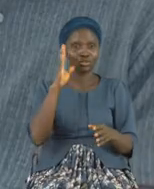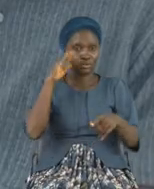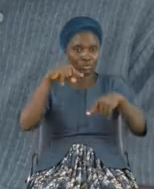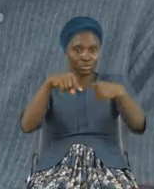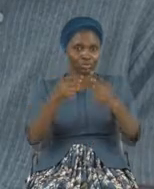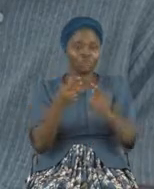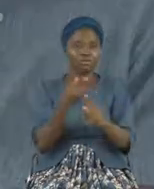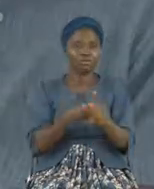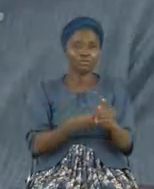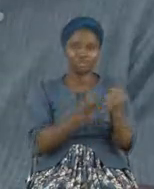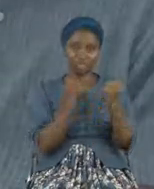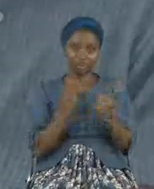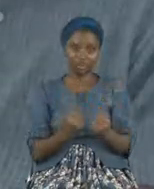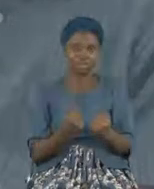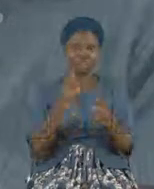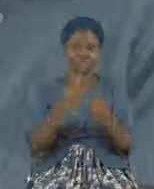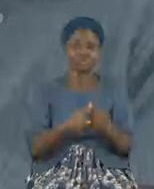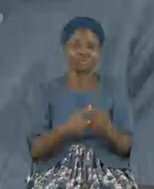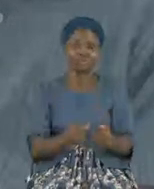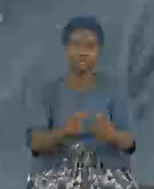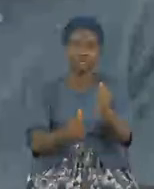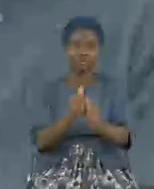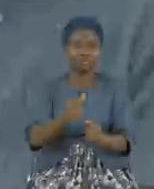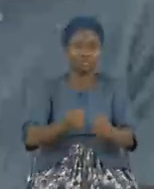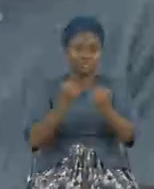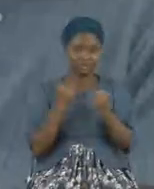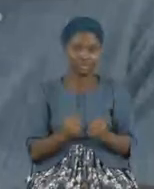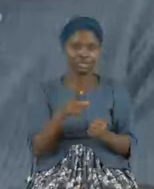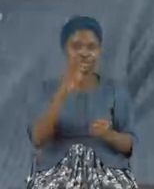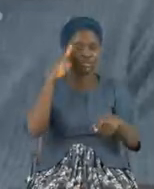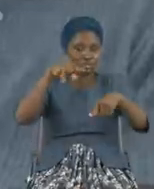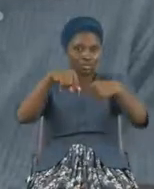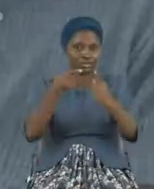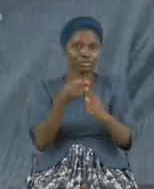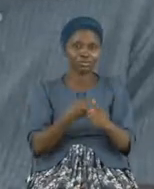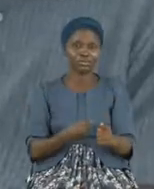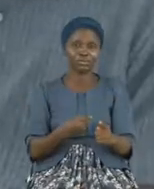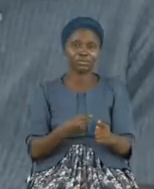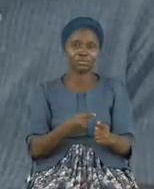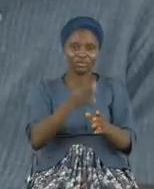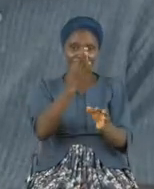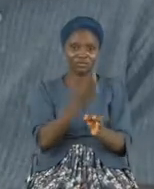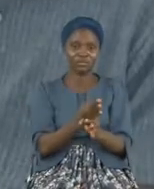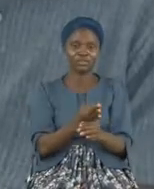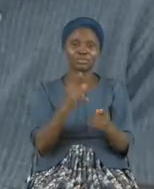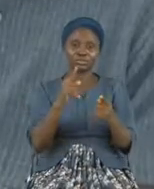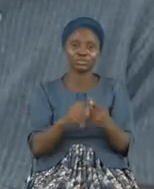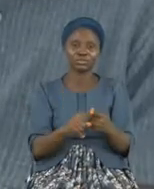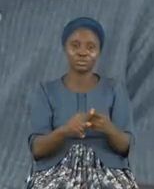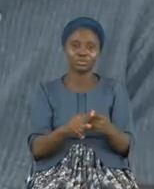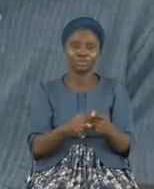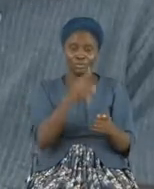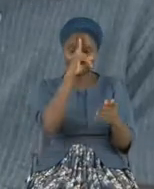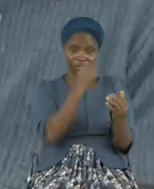power to power. You go from conviction to conviction. Because you have